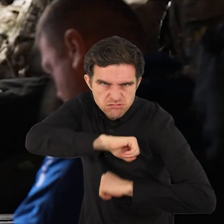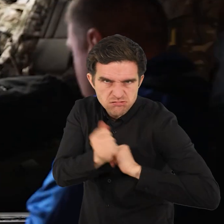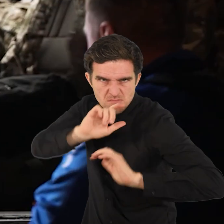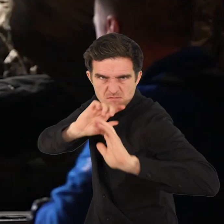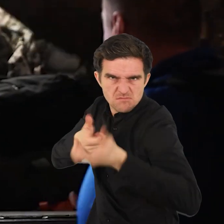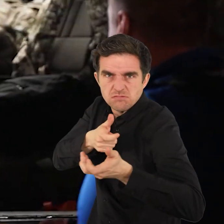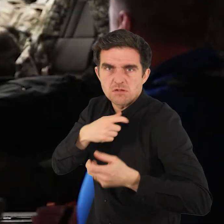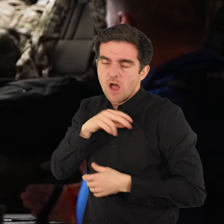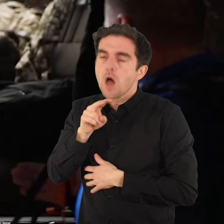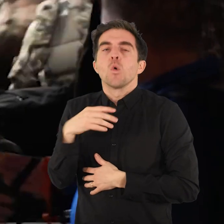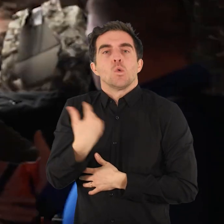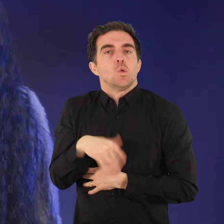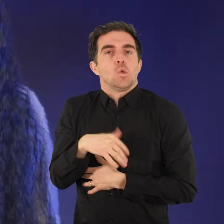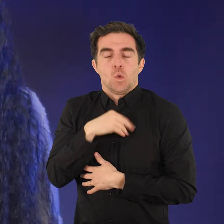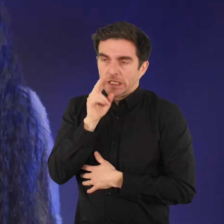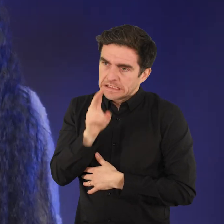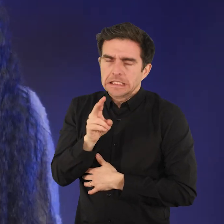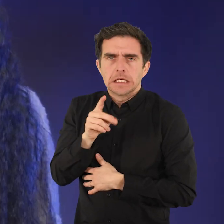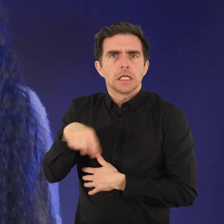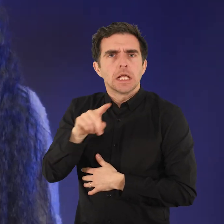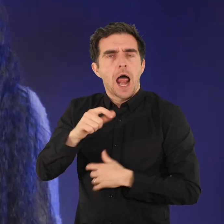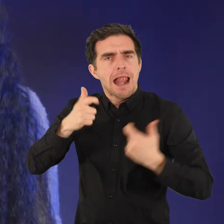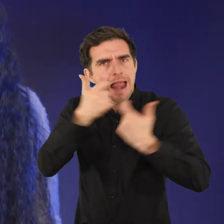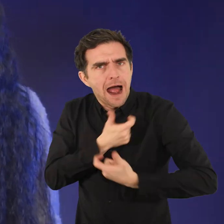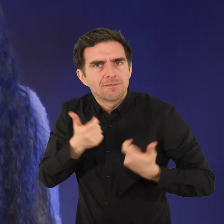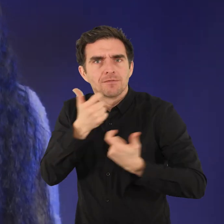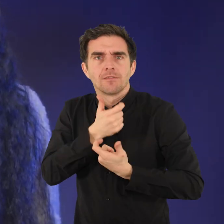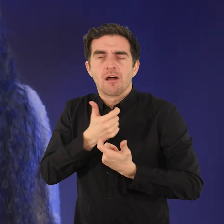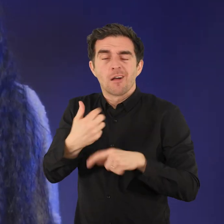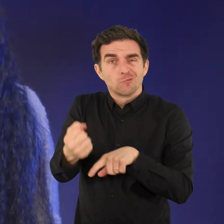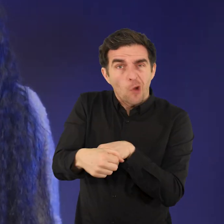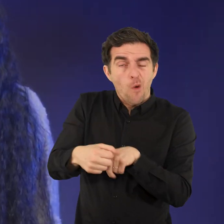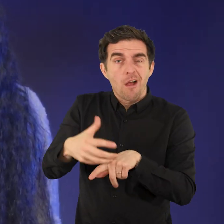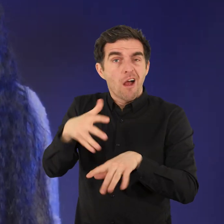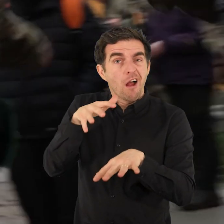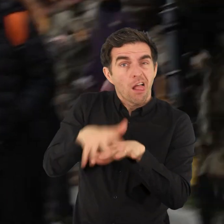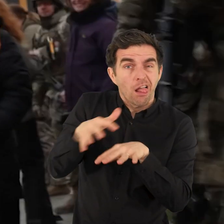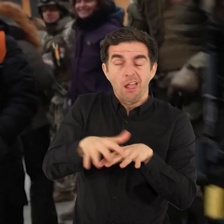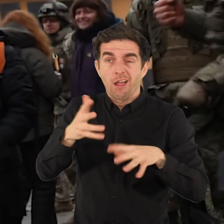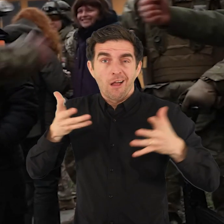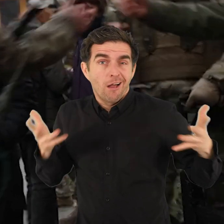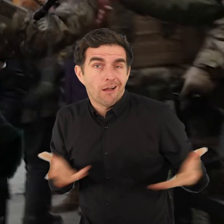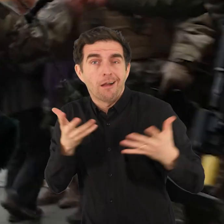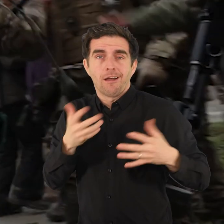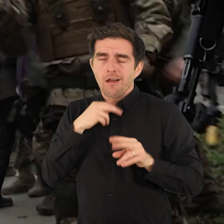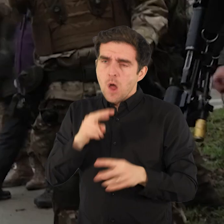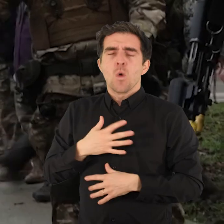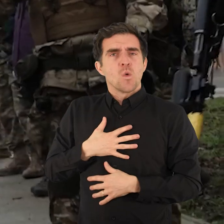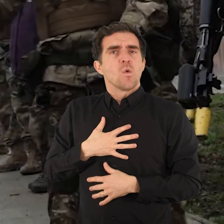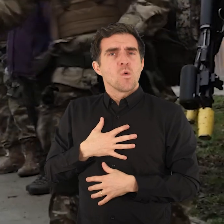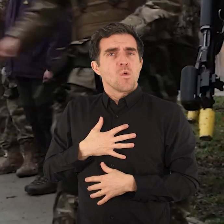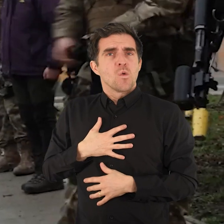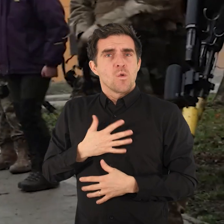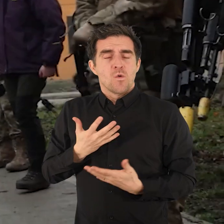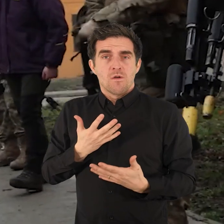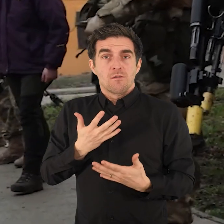What amazes me is I see them laughing, I see them joking around, I see them,